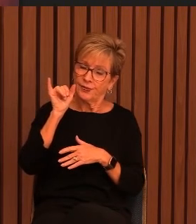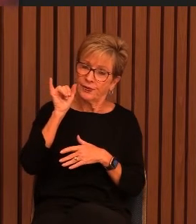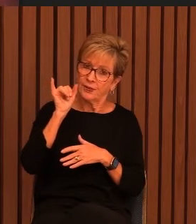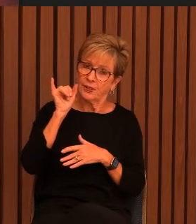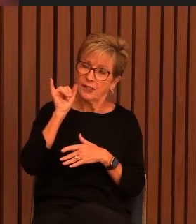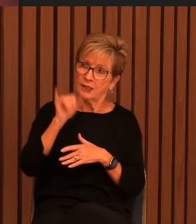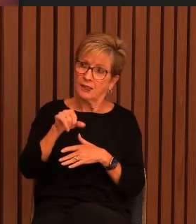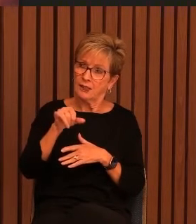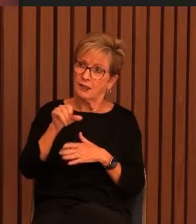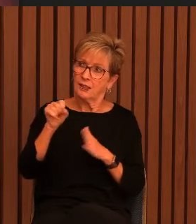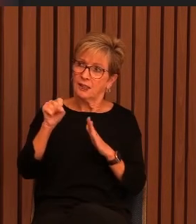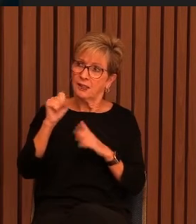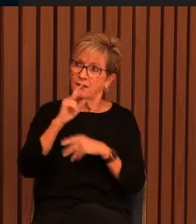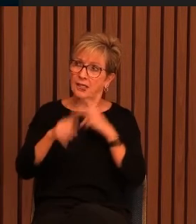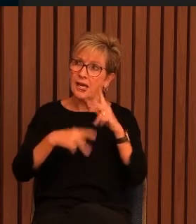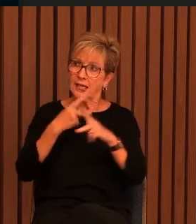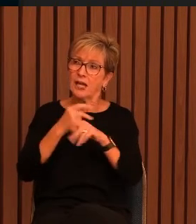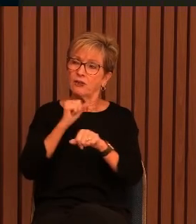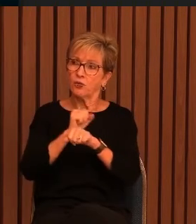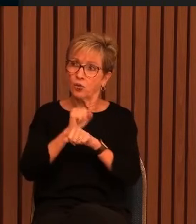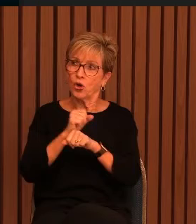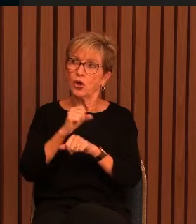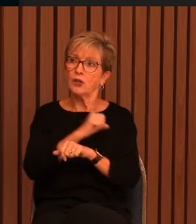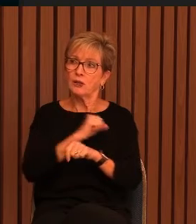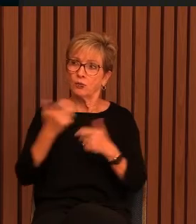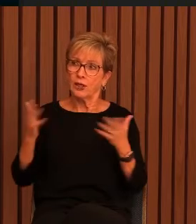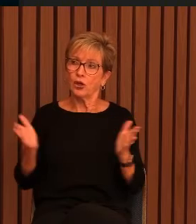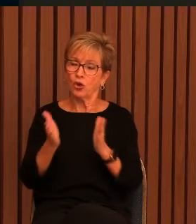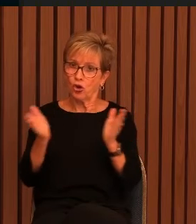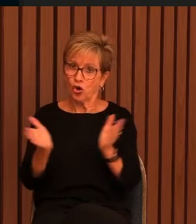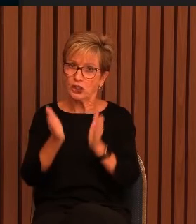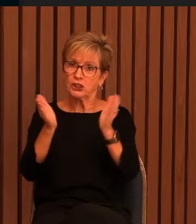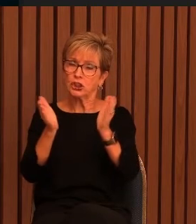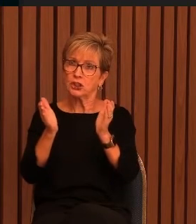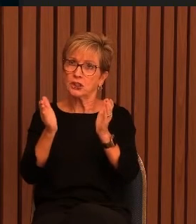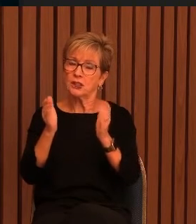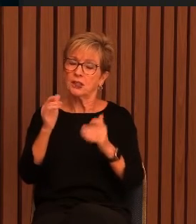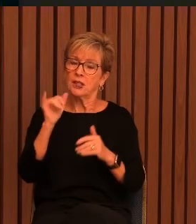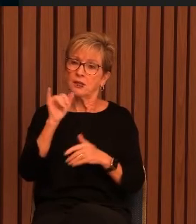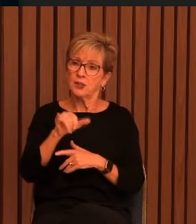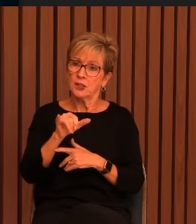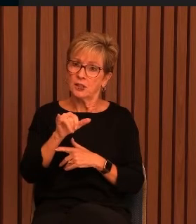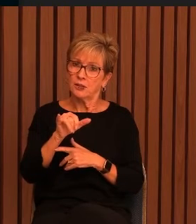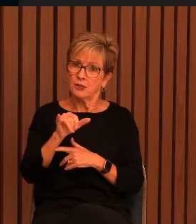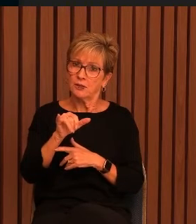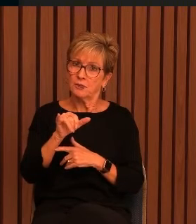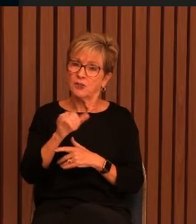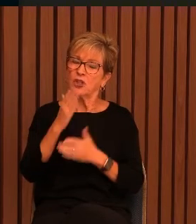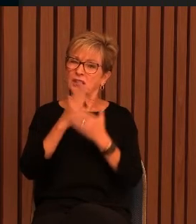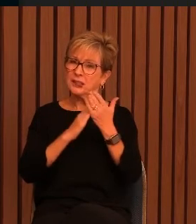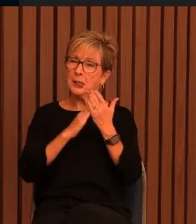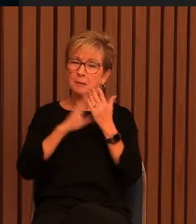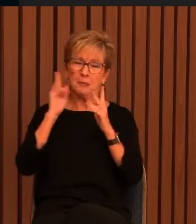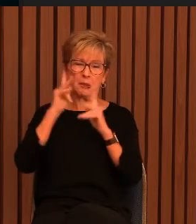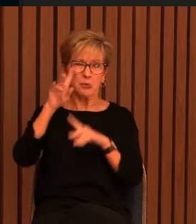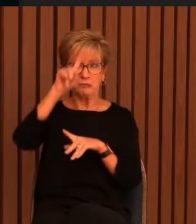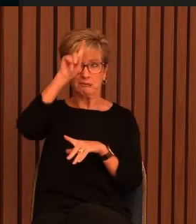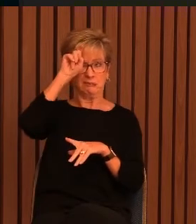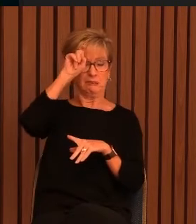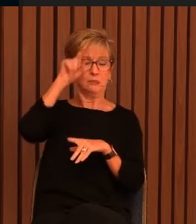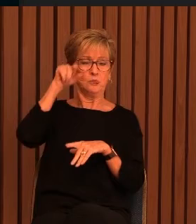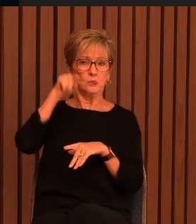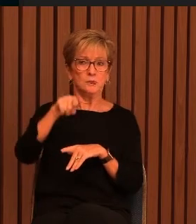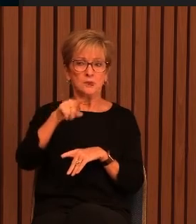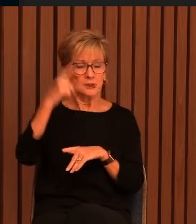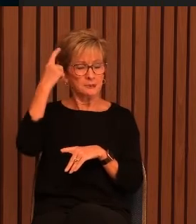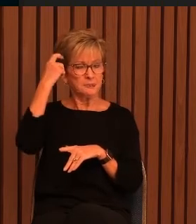Because as Randy mentioned, Dr. Coe mentioned, there's some skepticism that our districts have as they